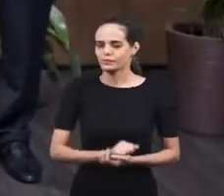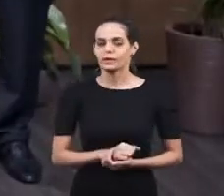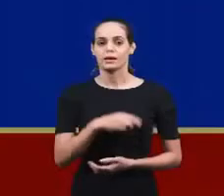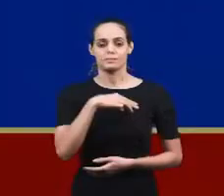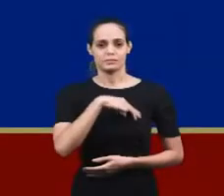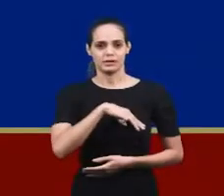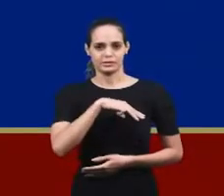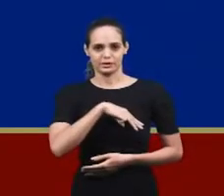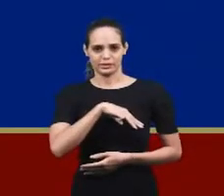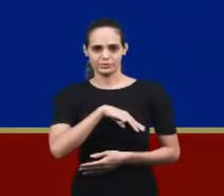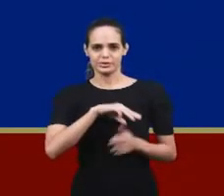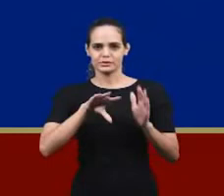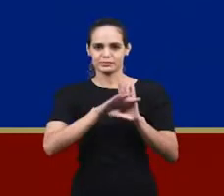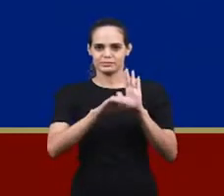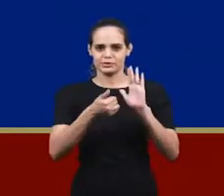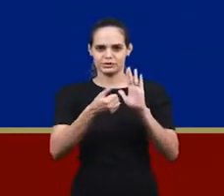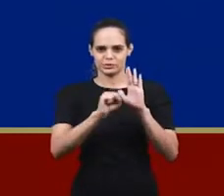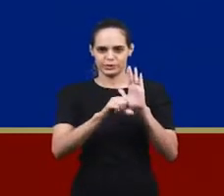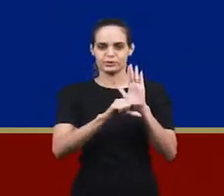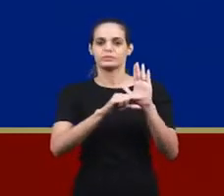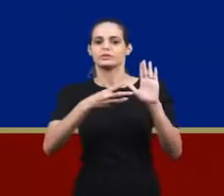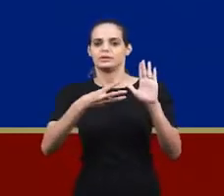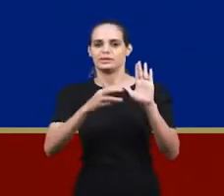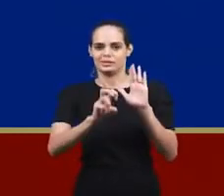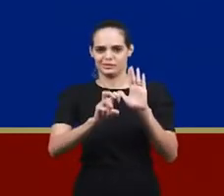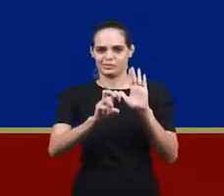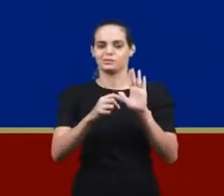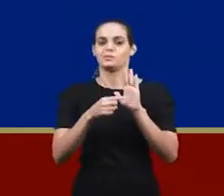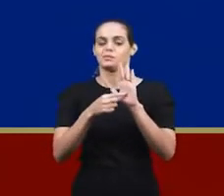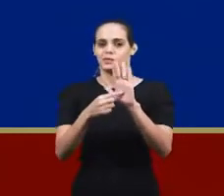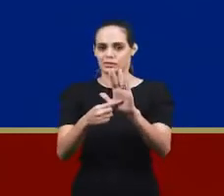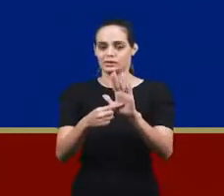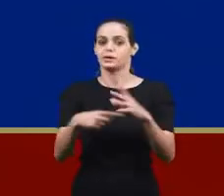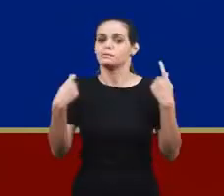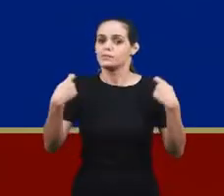in Matthew chapter 18, verse 35.